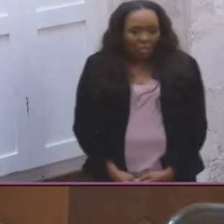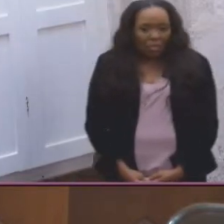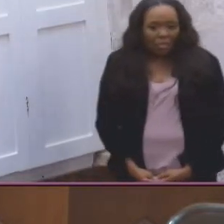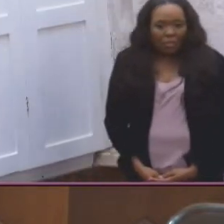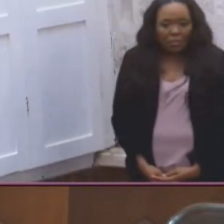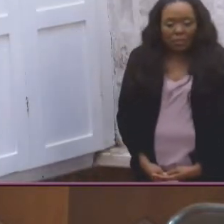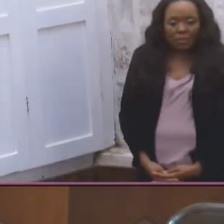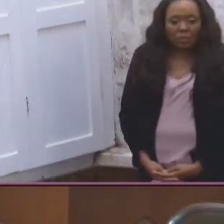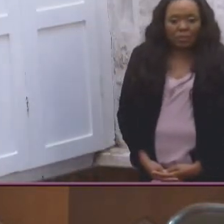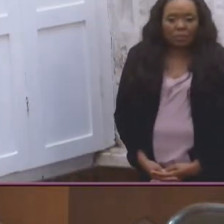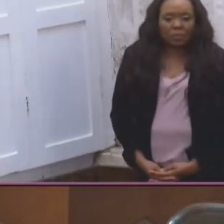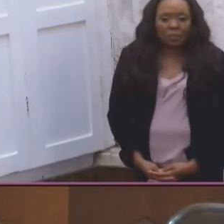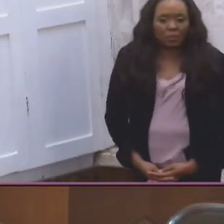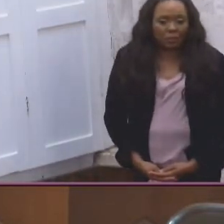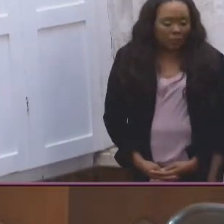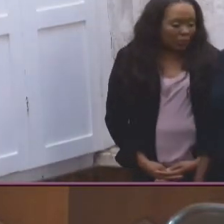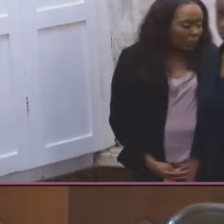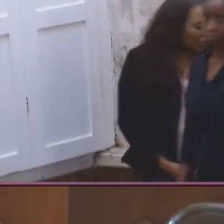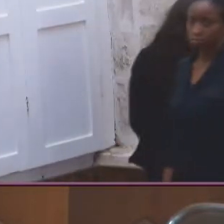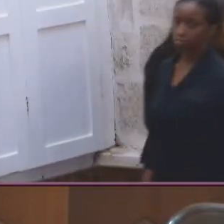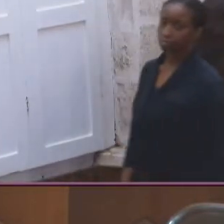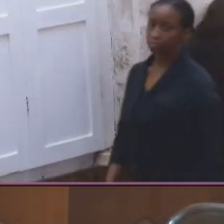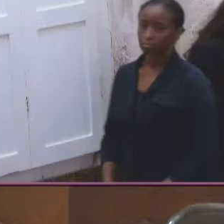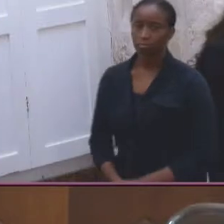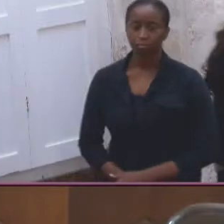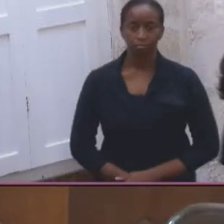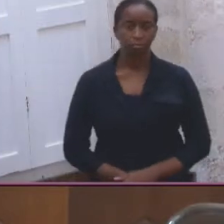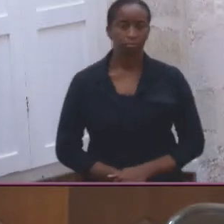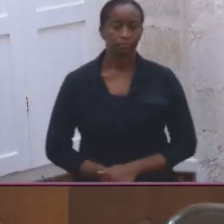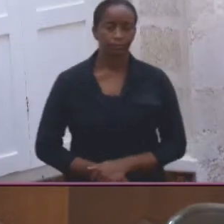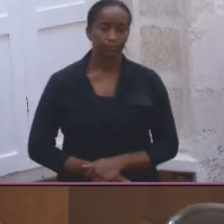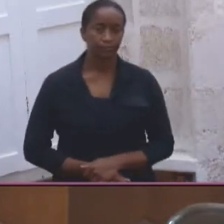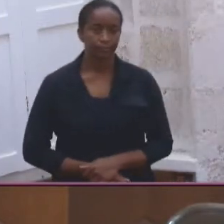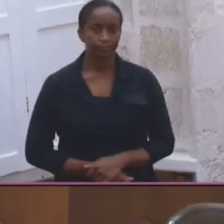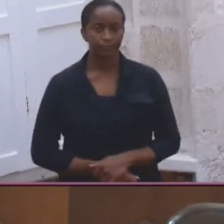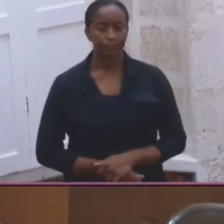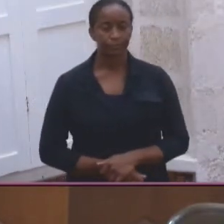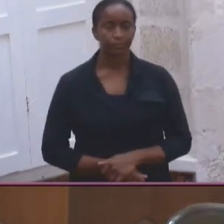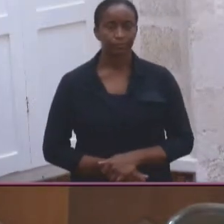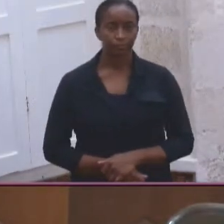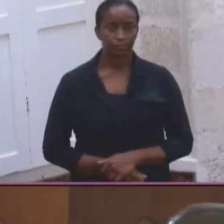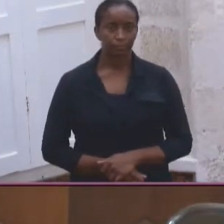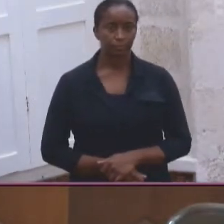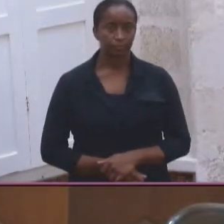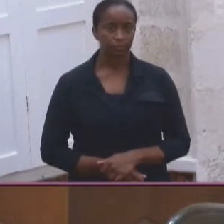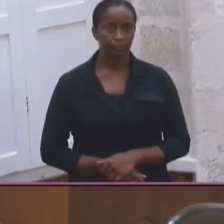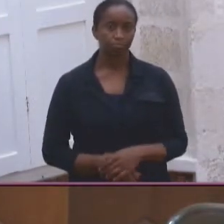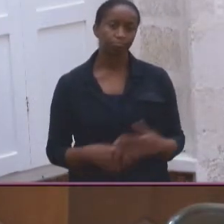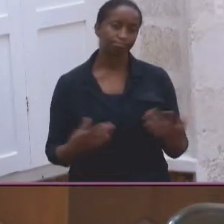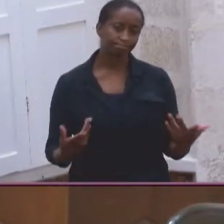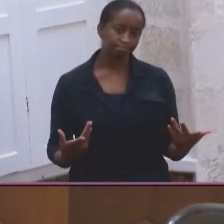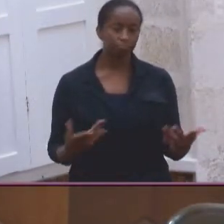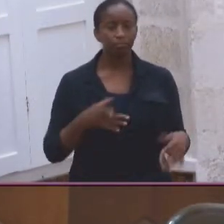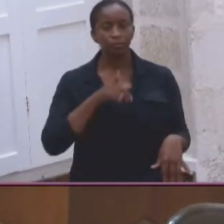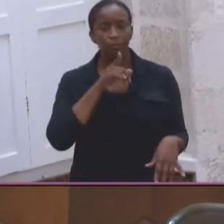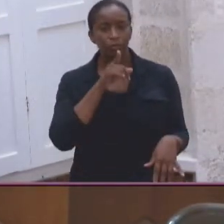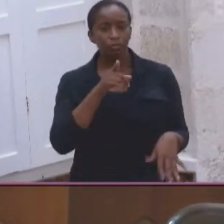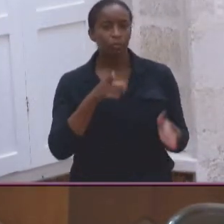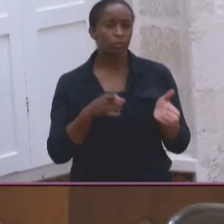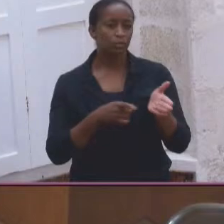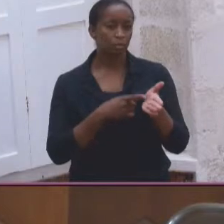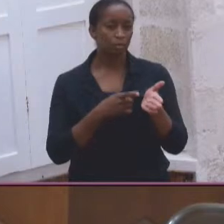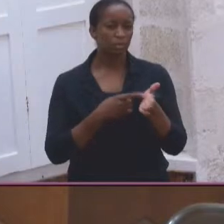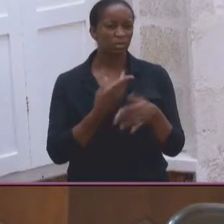in. And that, of course, is different from spectacle and theater, where sometimes you may have an issue at a school and